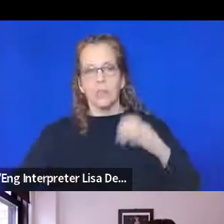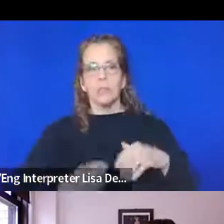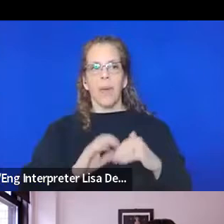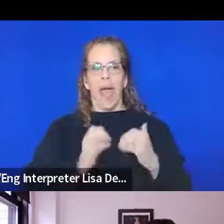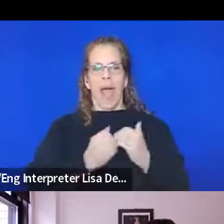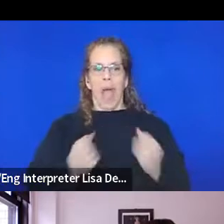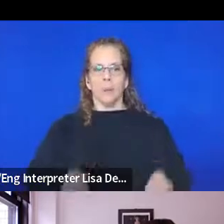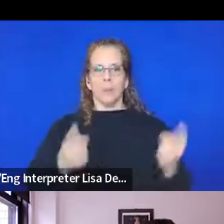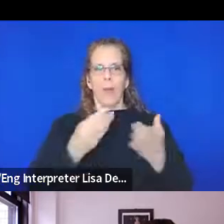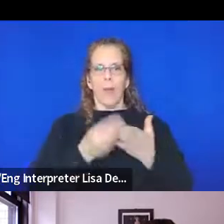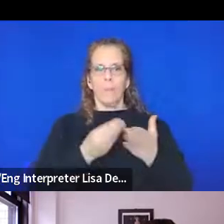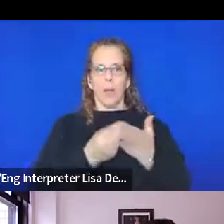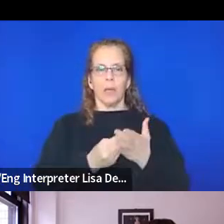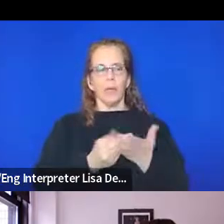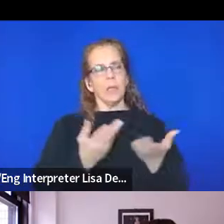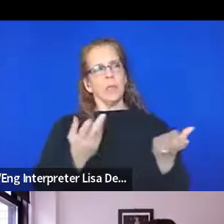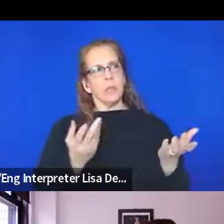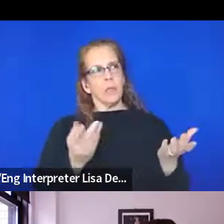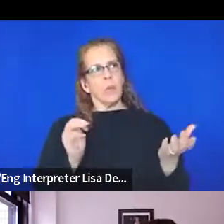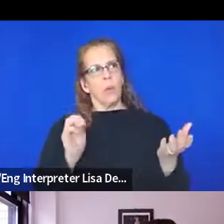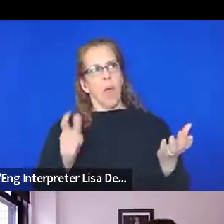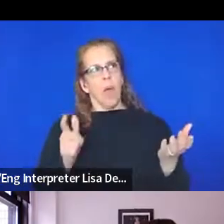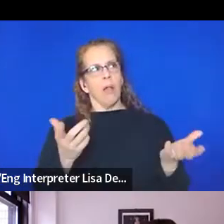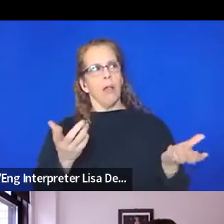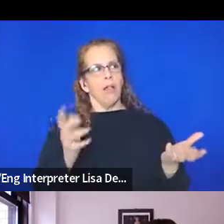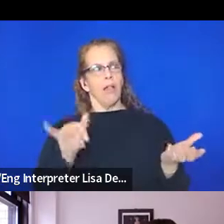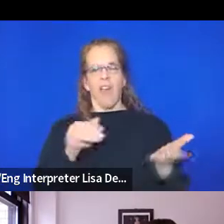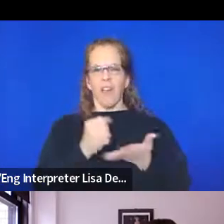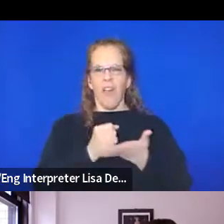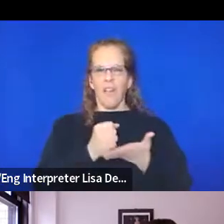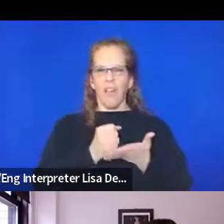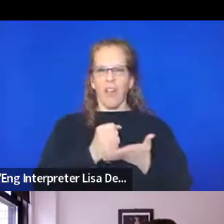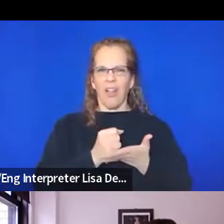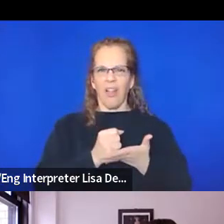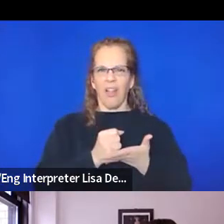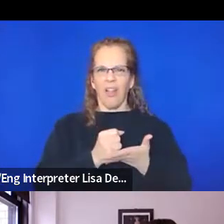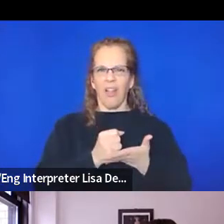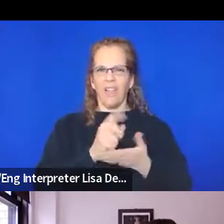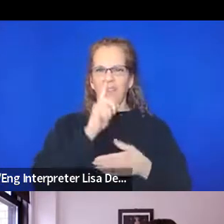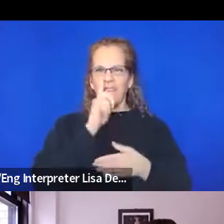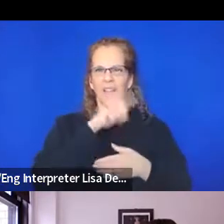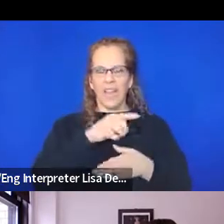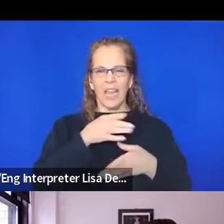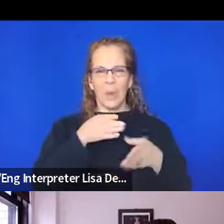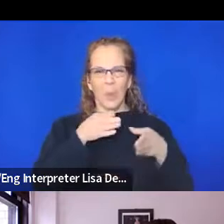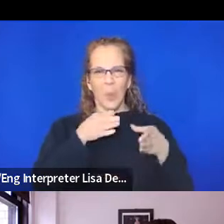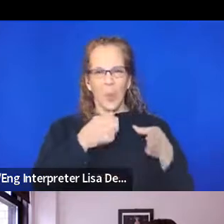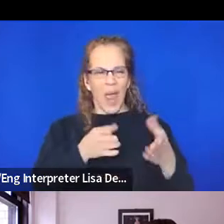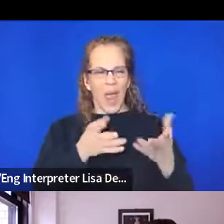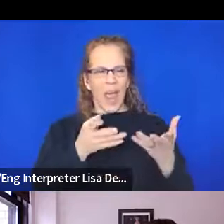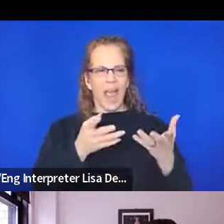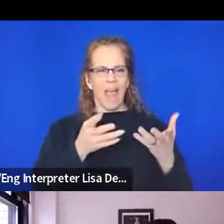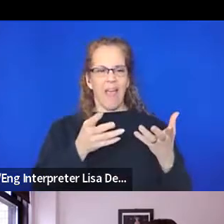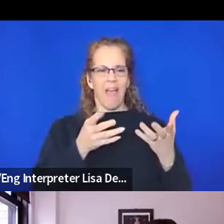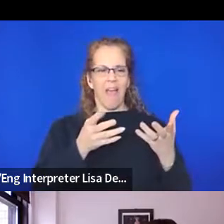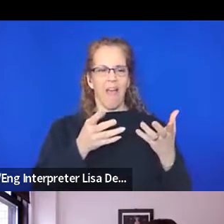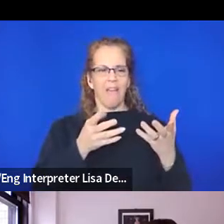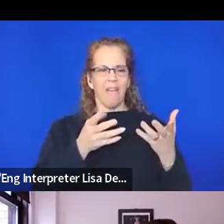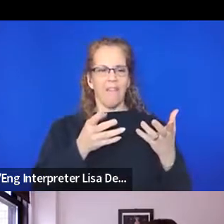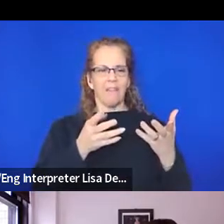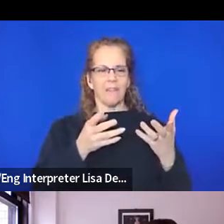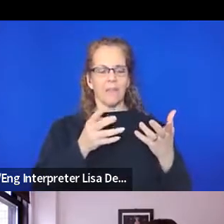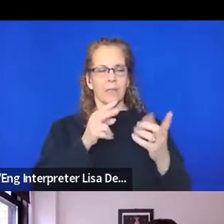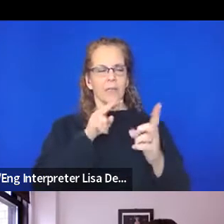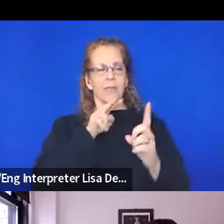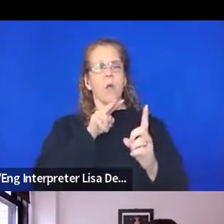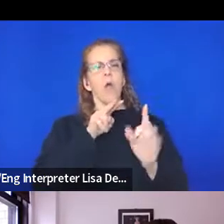is there an 8%? It's just like it's sort of like a helpful artificial way of sort of making you see things that are sometimes hard to